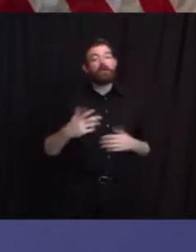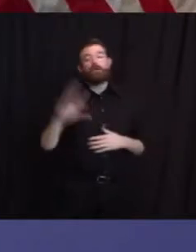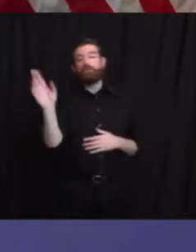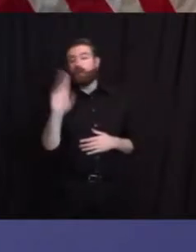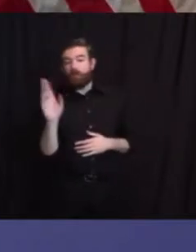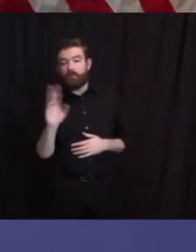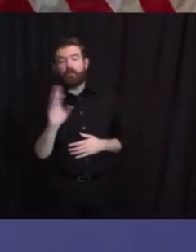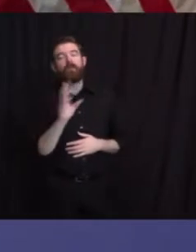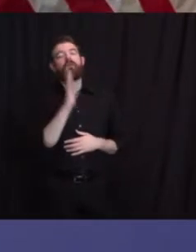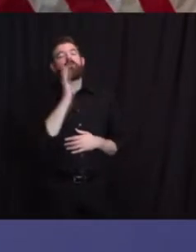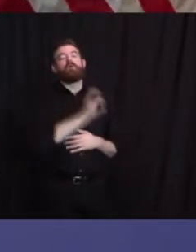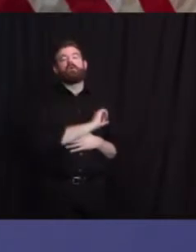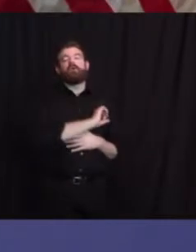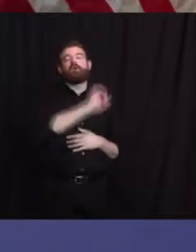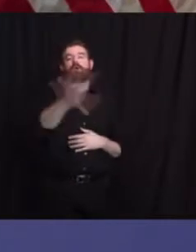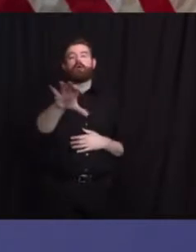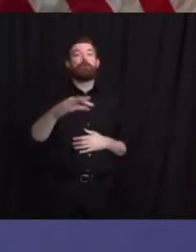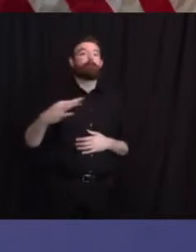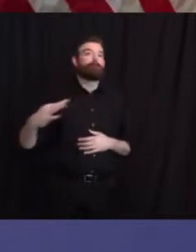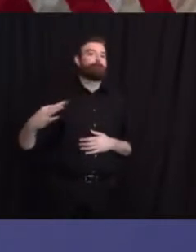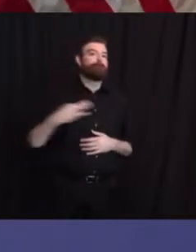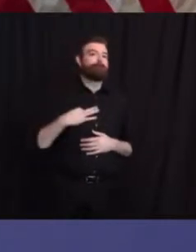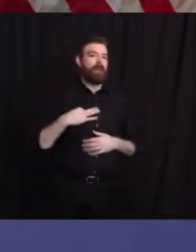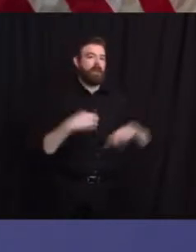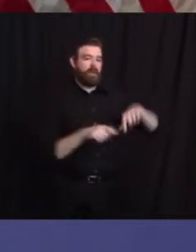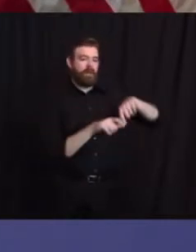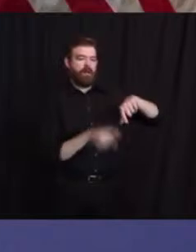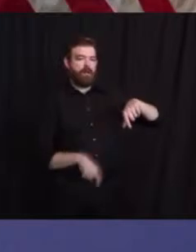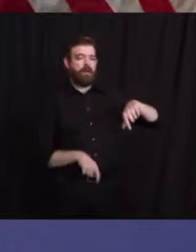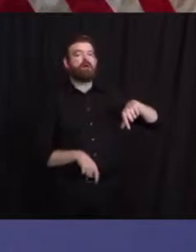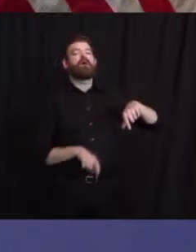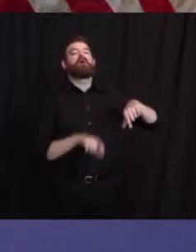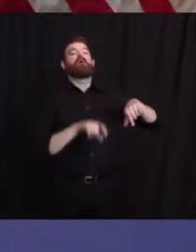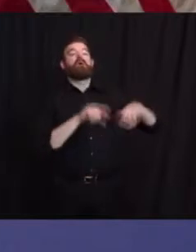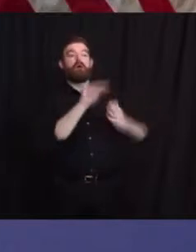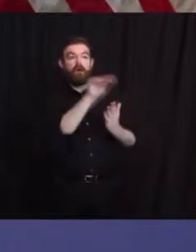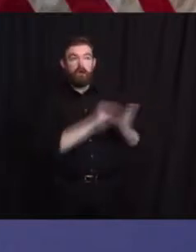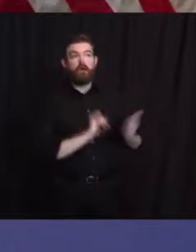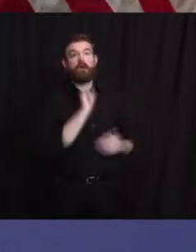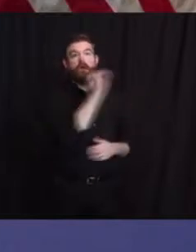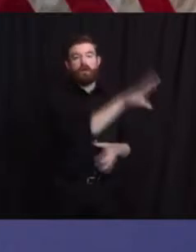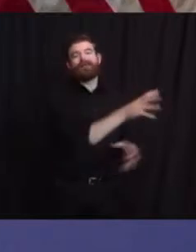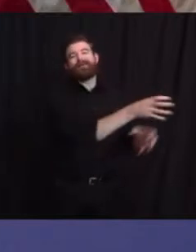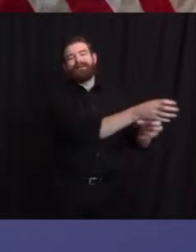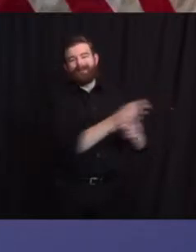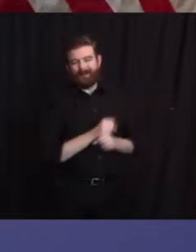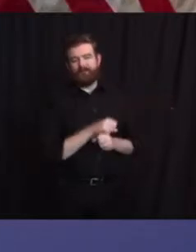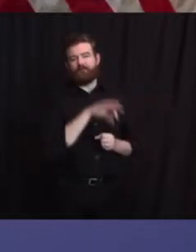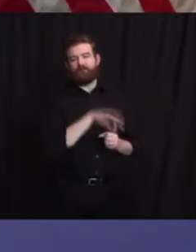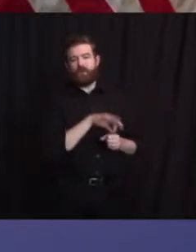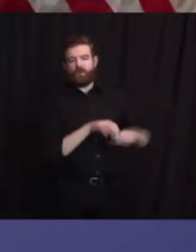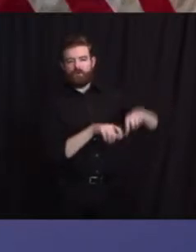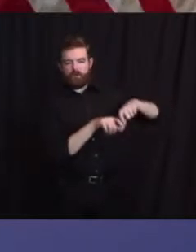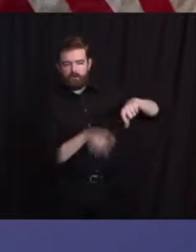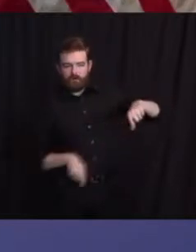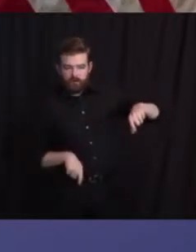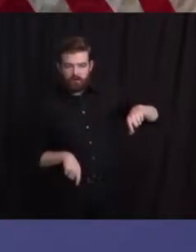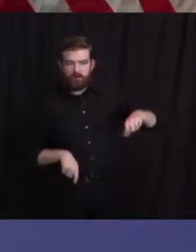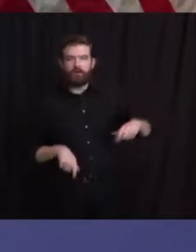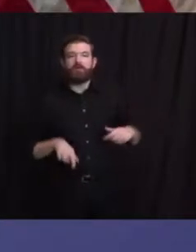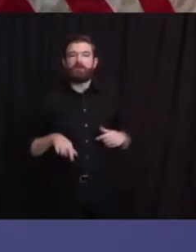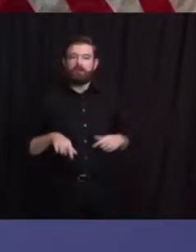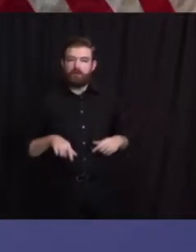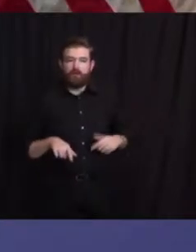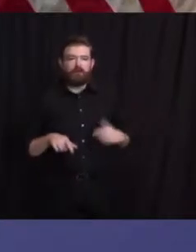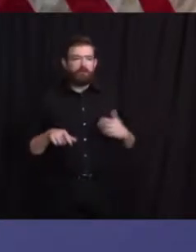open, including one minimum in each municipality. So our job is to learn from, we're traveling a journey